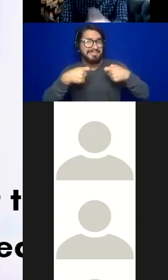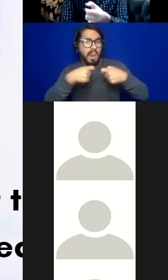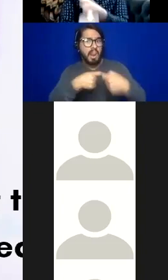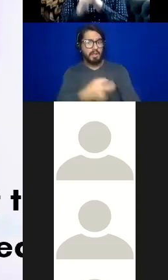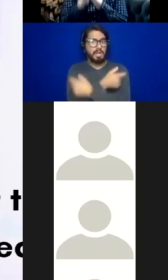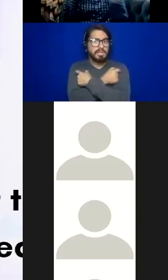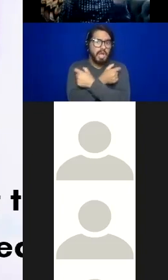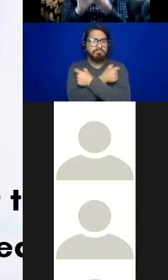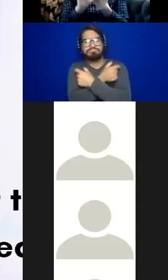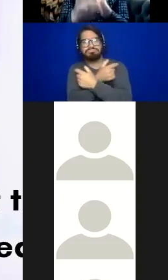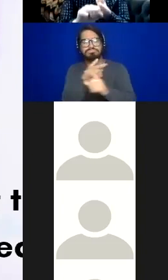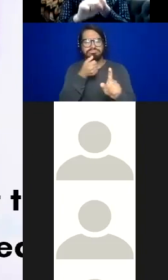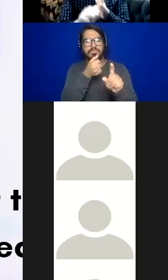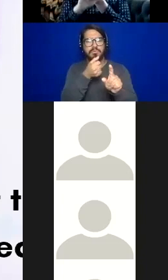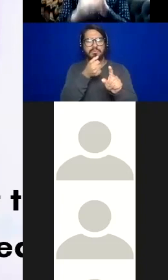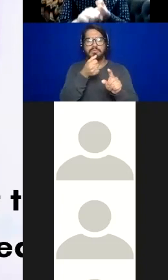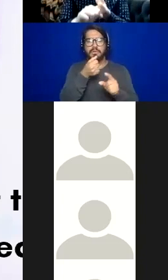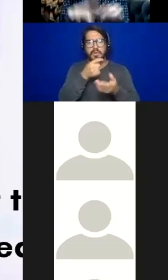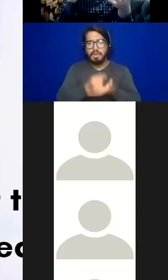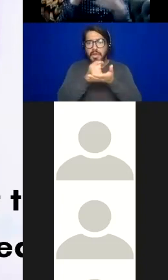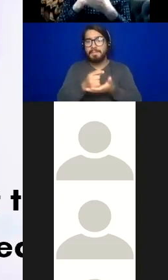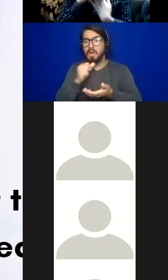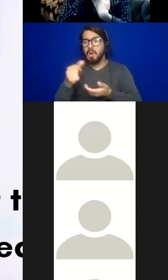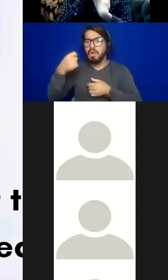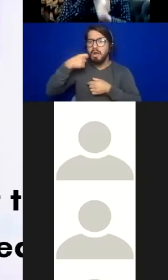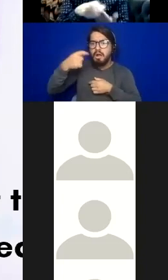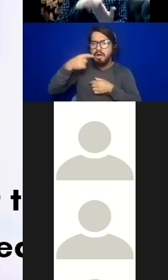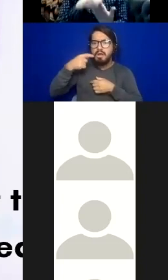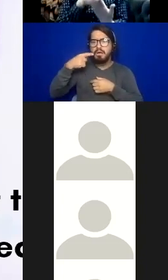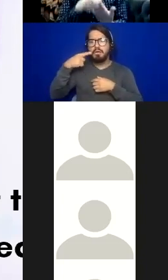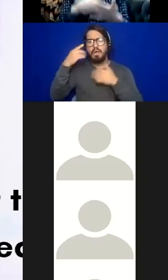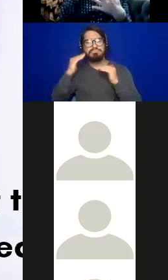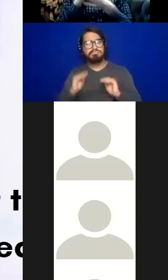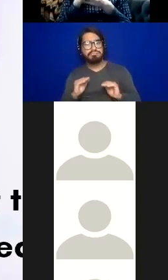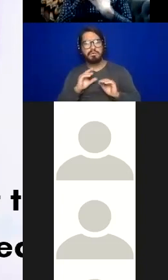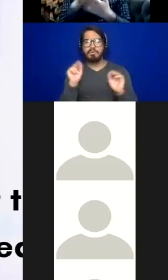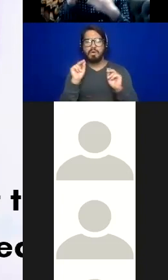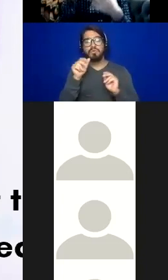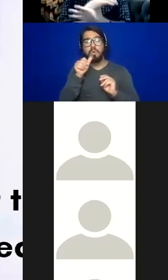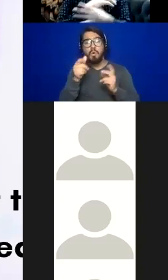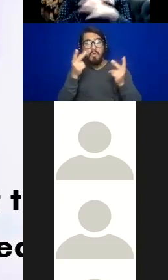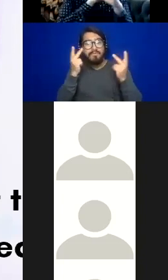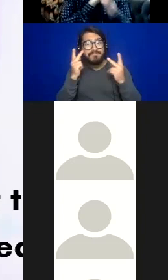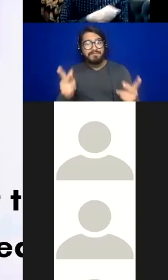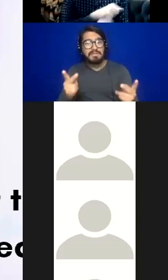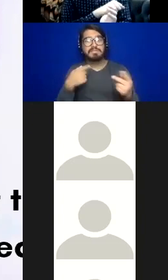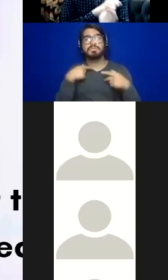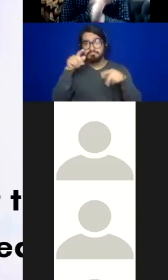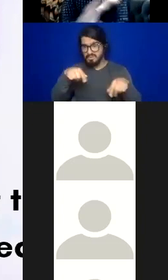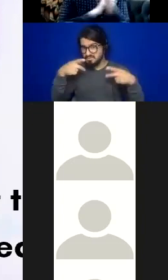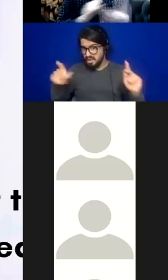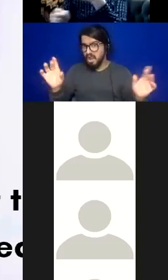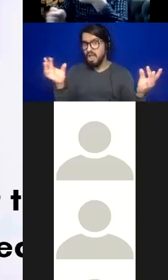being sedated. These are the meds I want you to give me. These are the people who can come visit me. You should let me do yoga because yoga makes